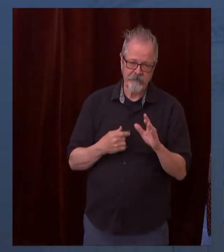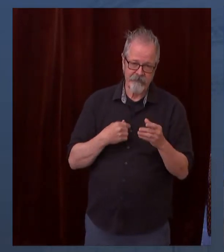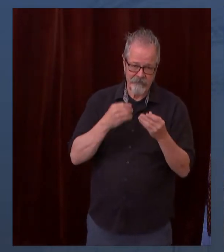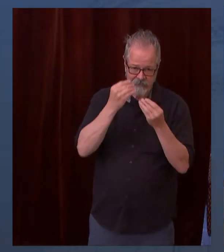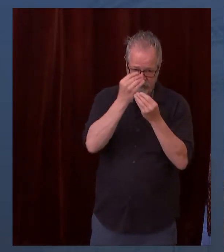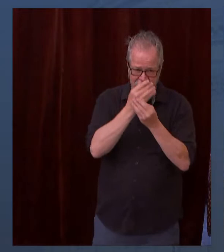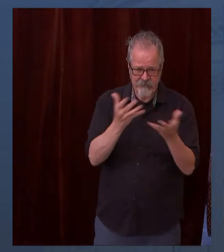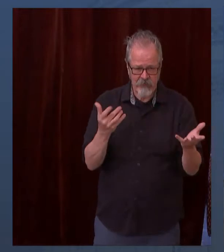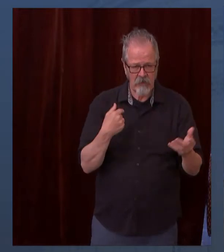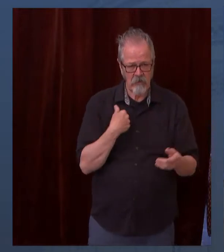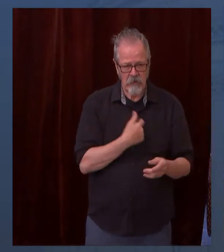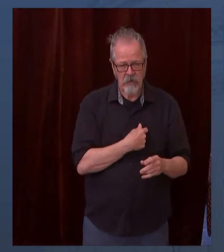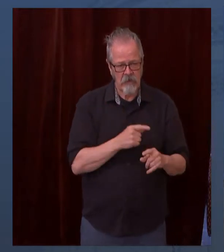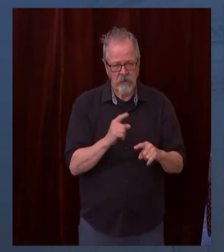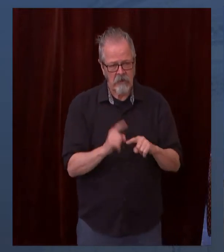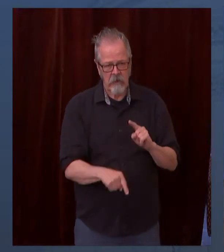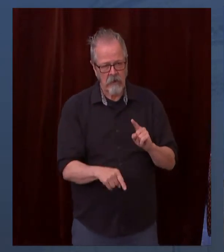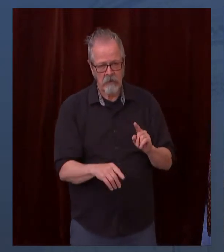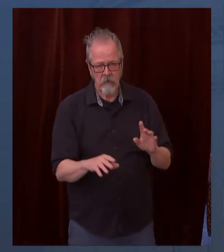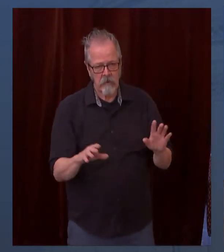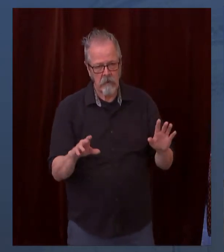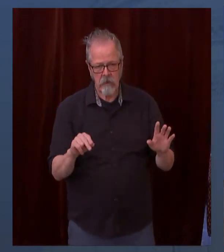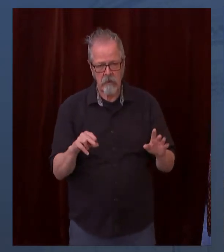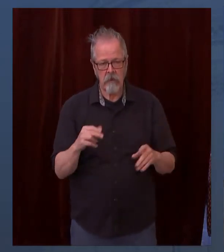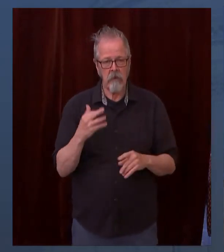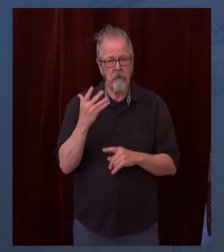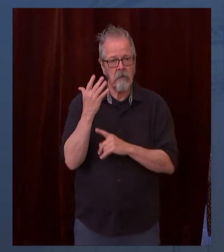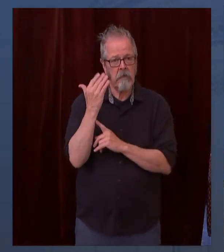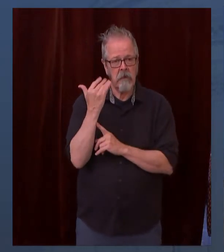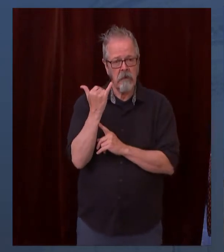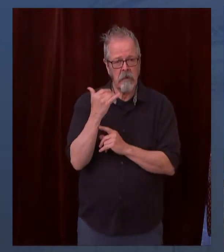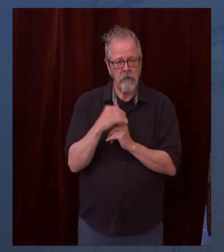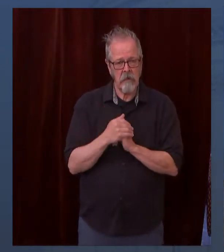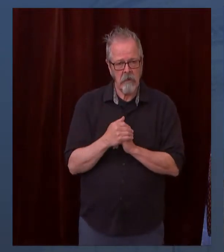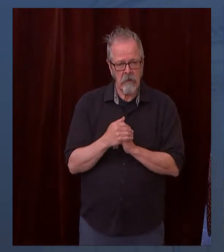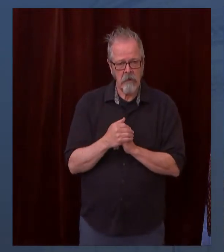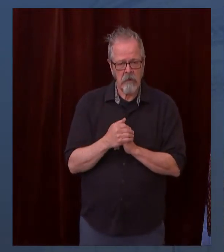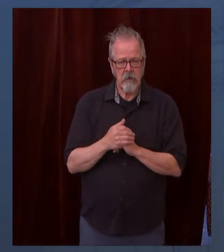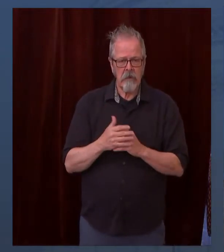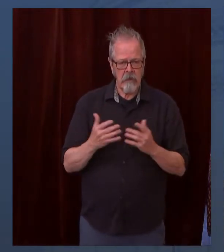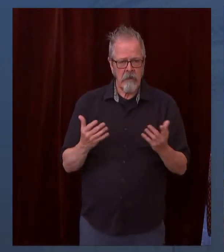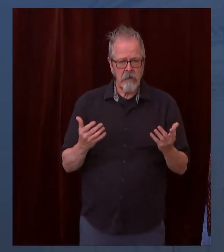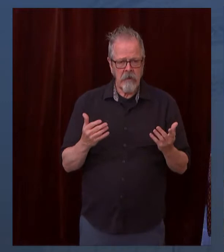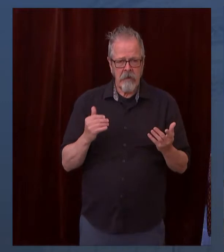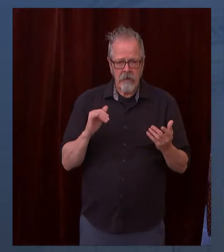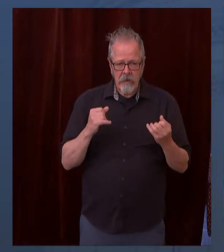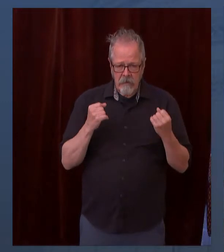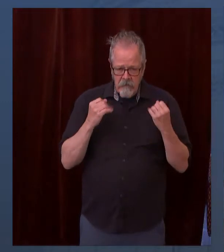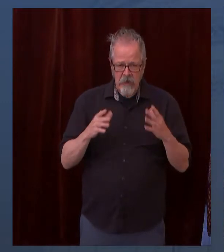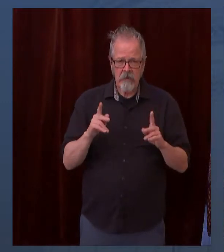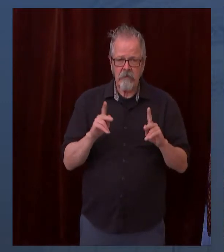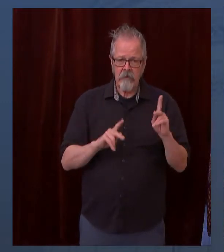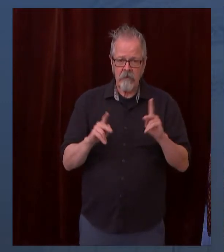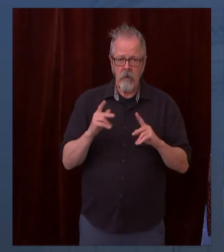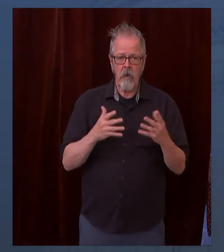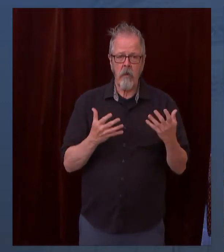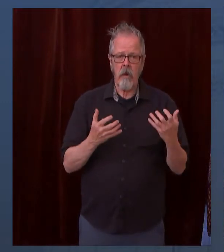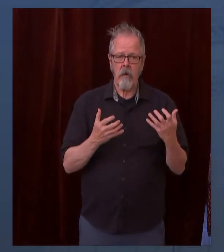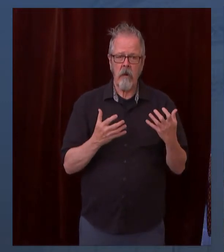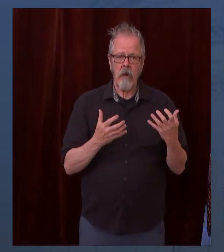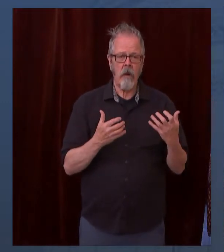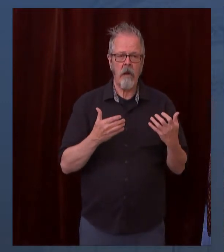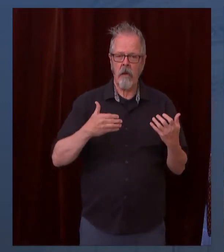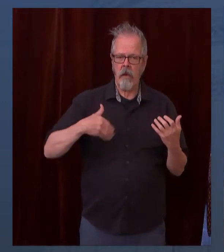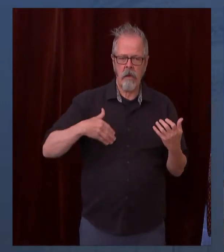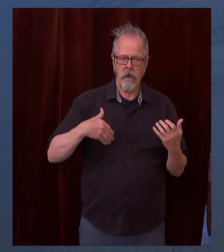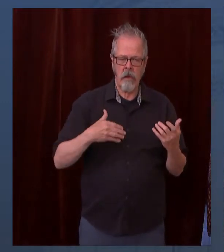had a chance. We've now just opened it up to everyone for a week or two. We need to give everybody a chance to get the